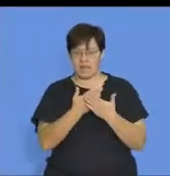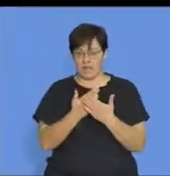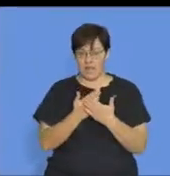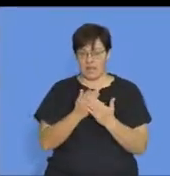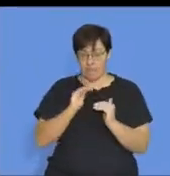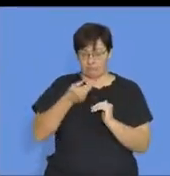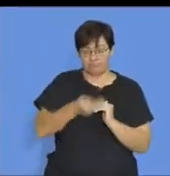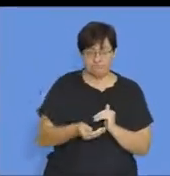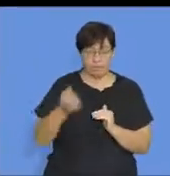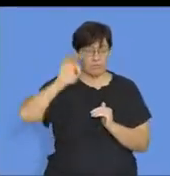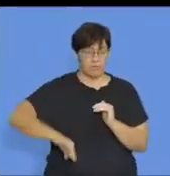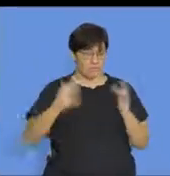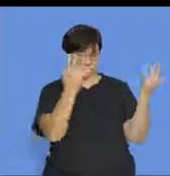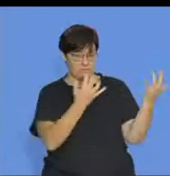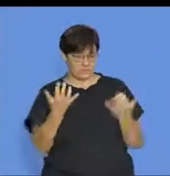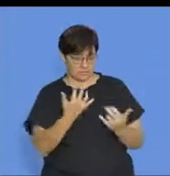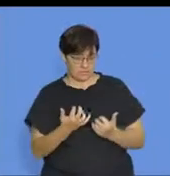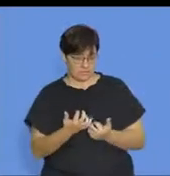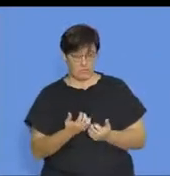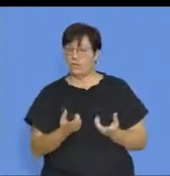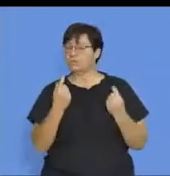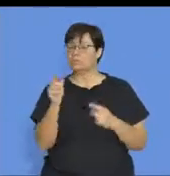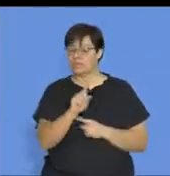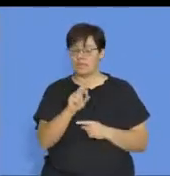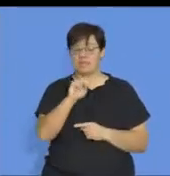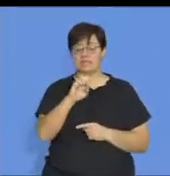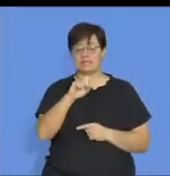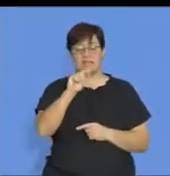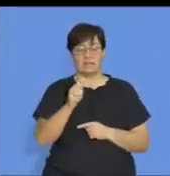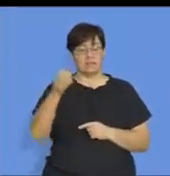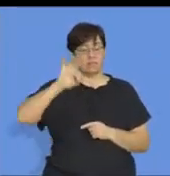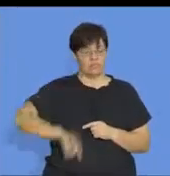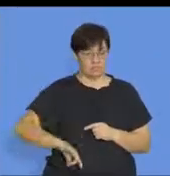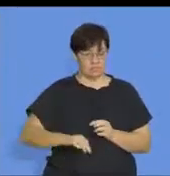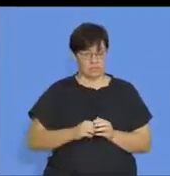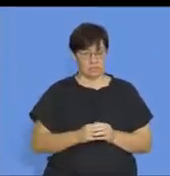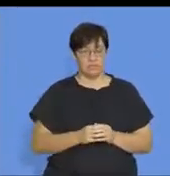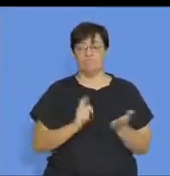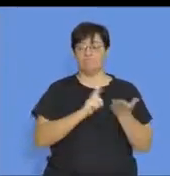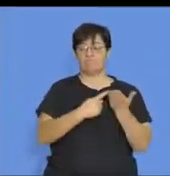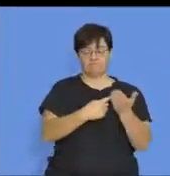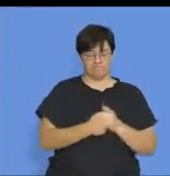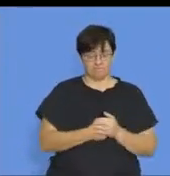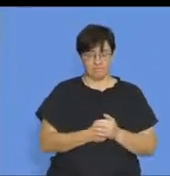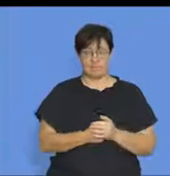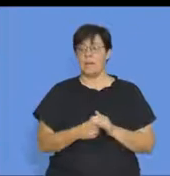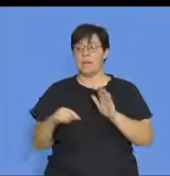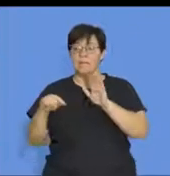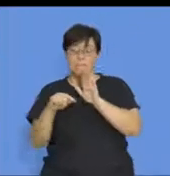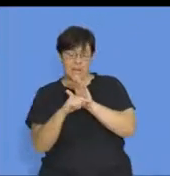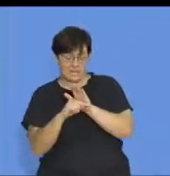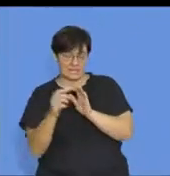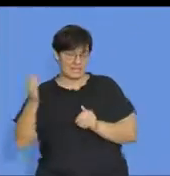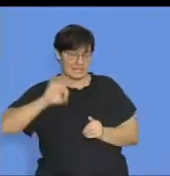your remaining profit, you're gonna take net profit that is given to you, you're gonna minus the